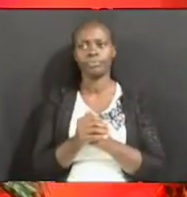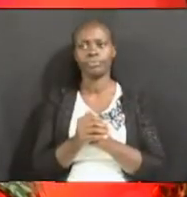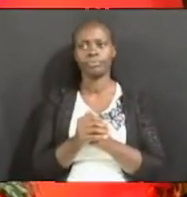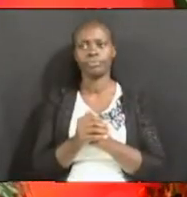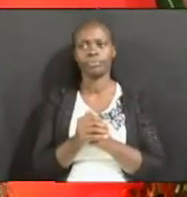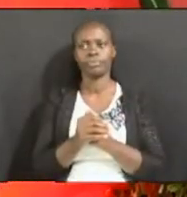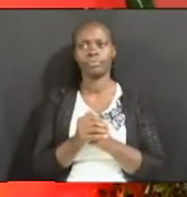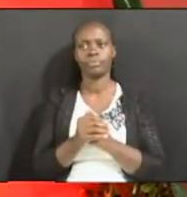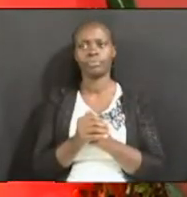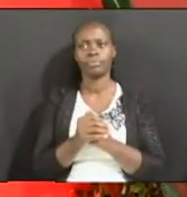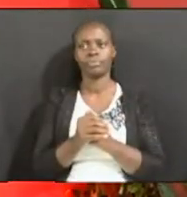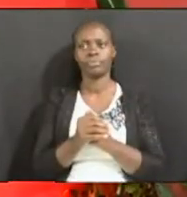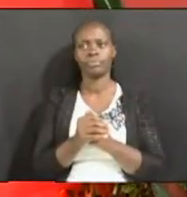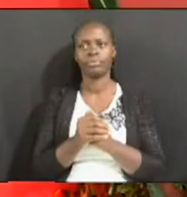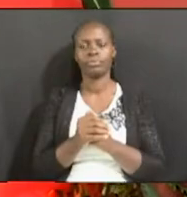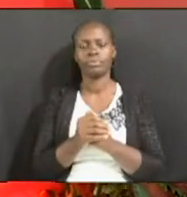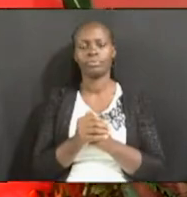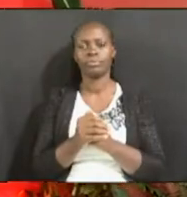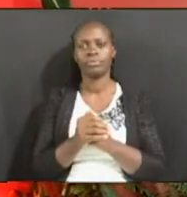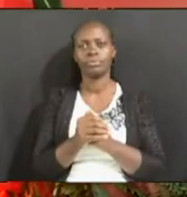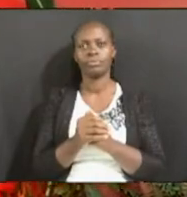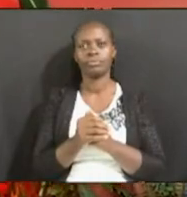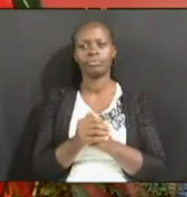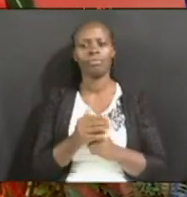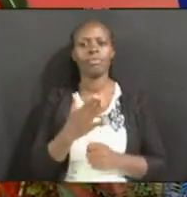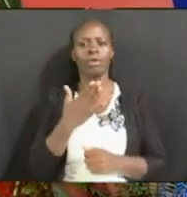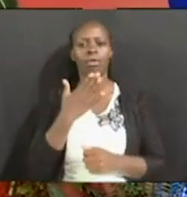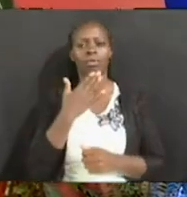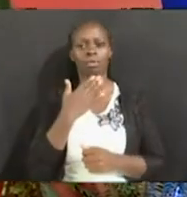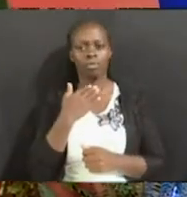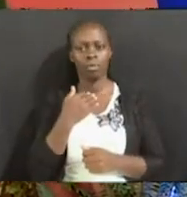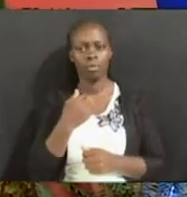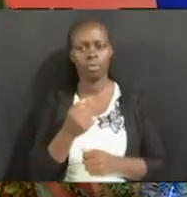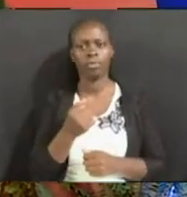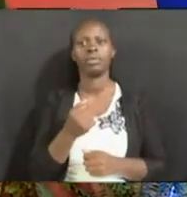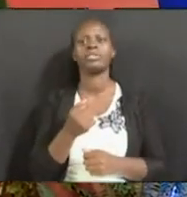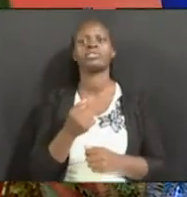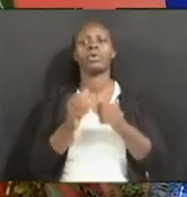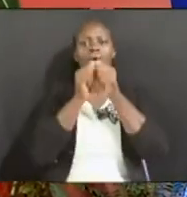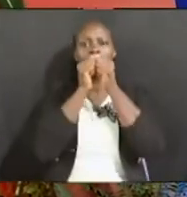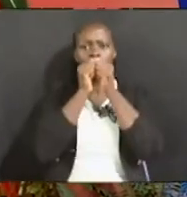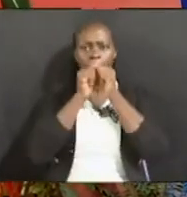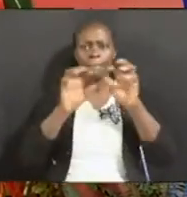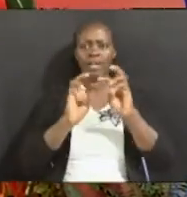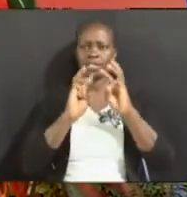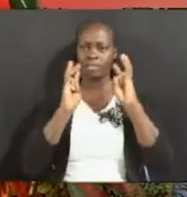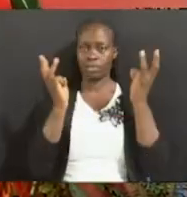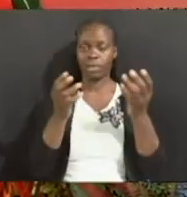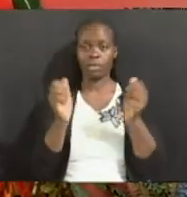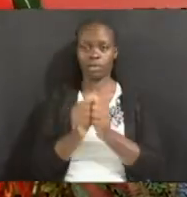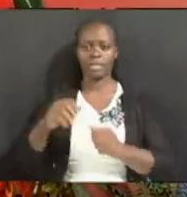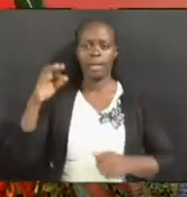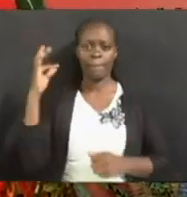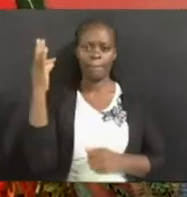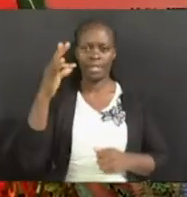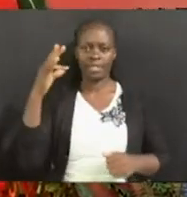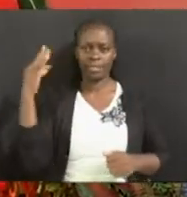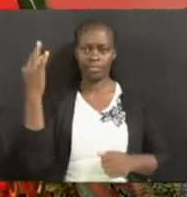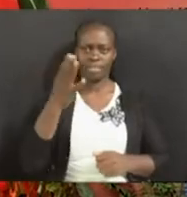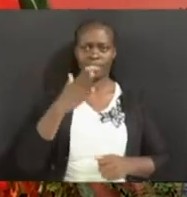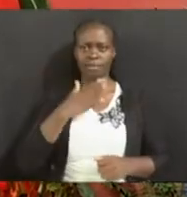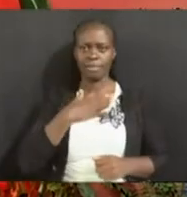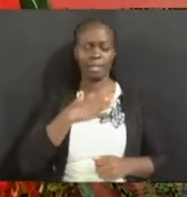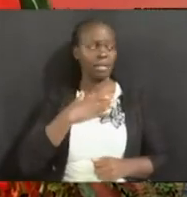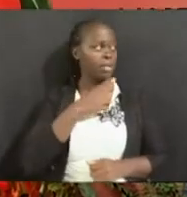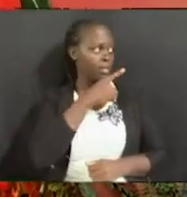to preach. I want to bless the world with my preaching. I want to inspire generation with